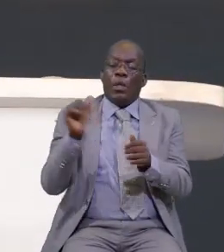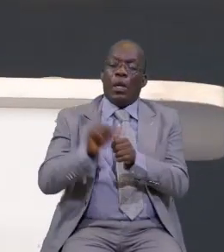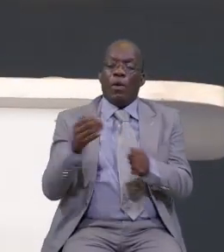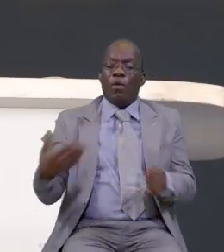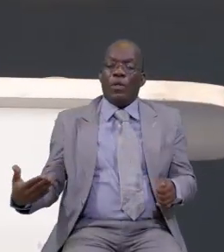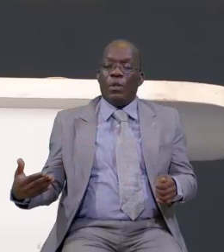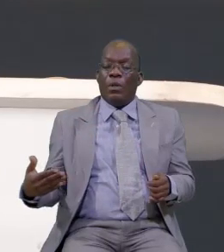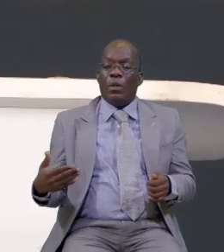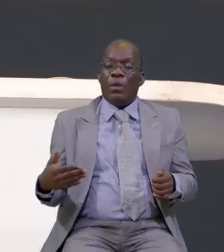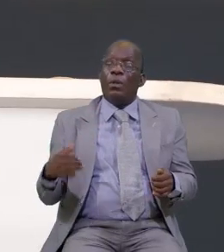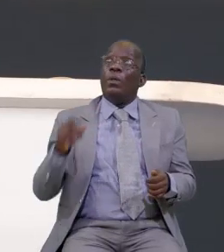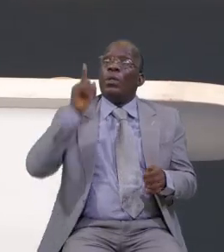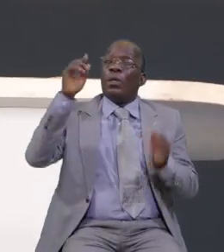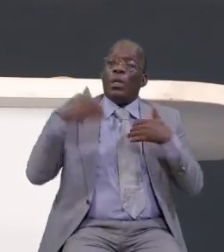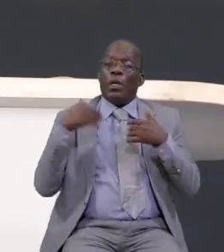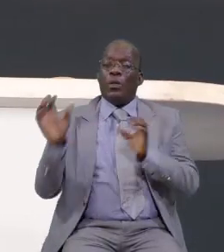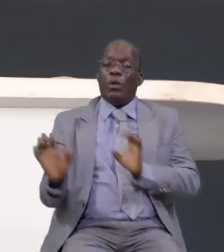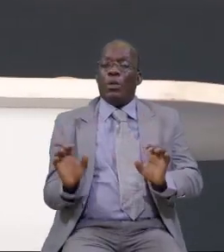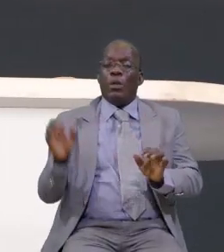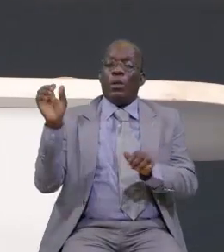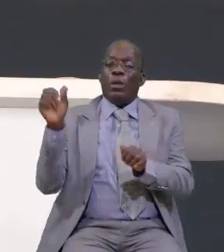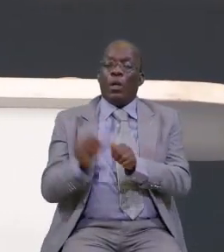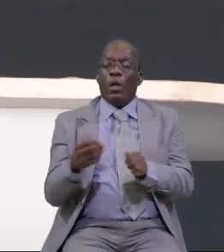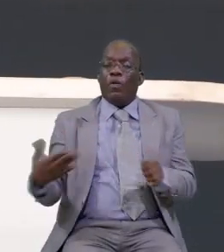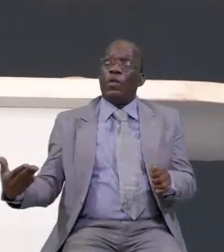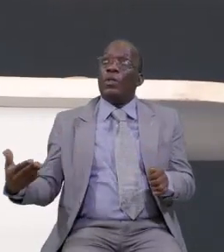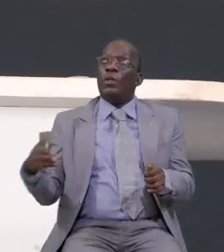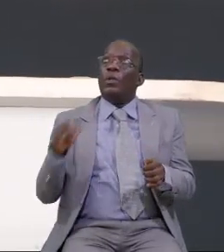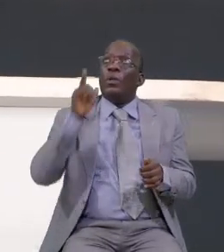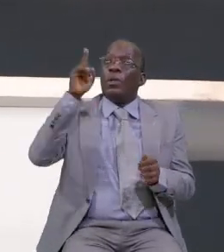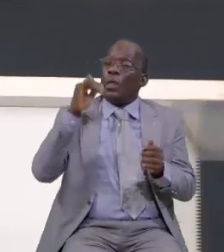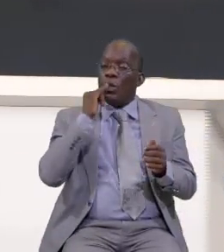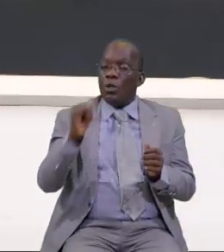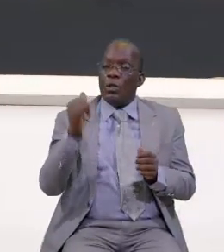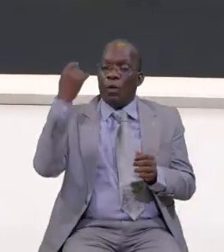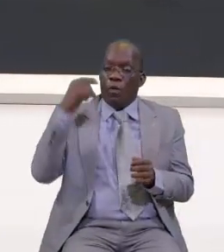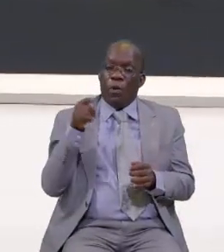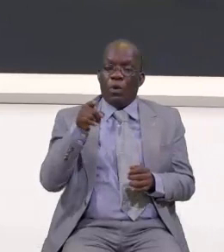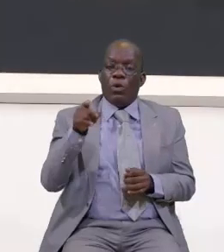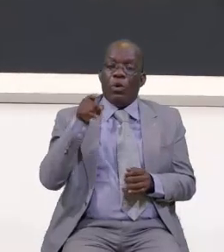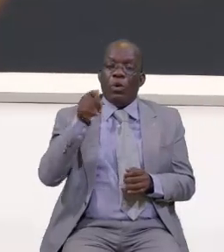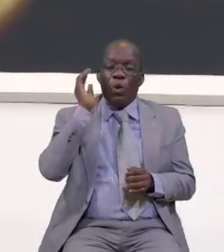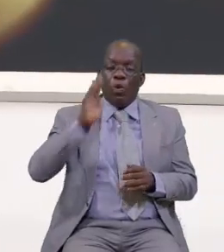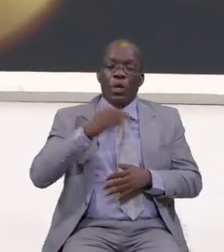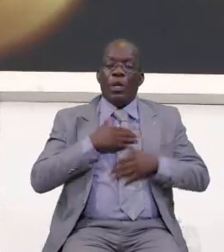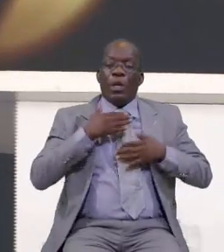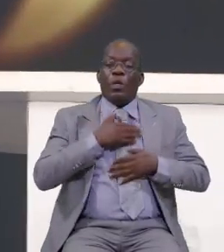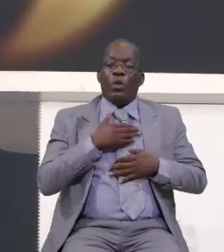has done, everything he is for you, you will enjoy, you will